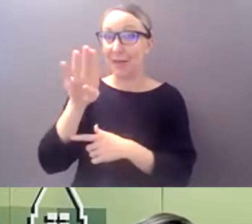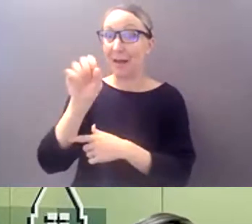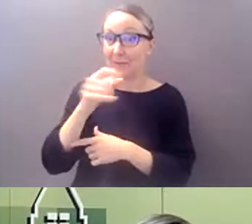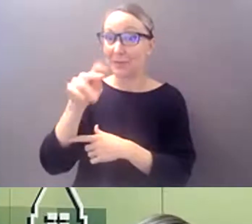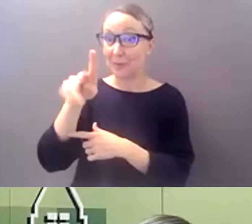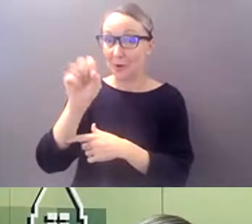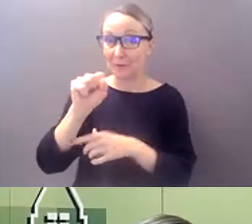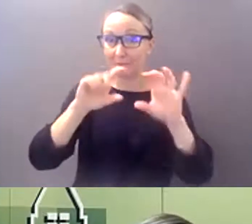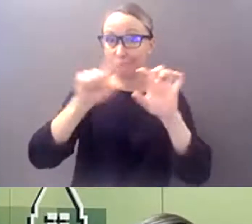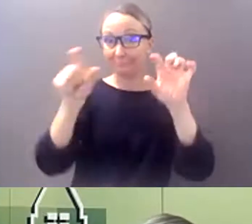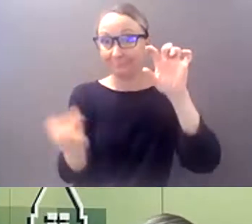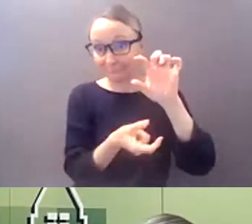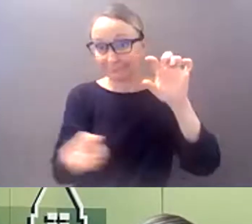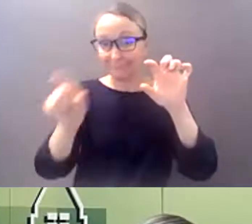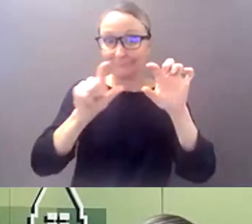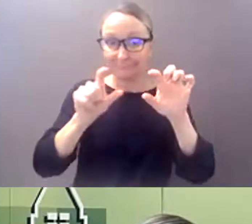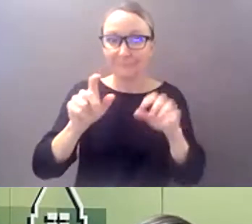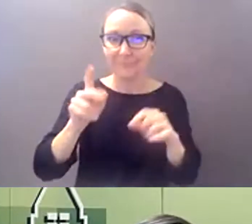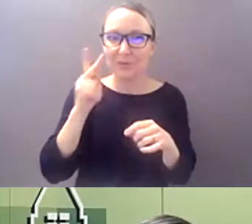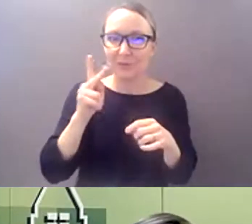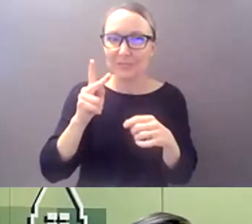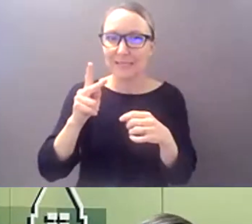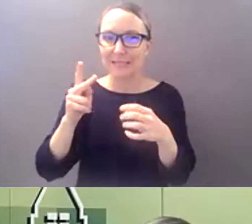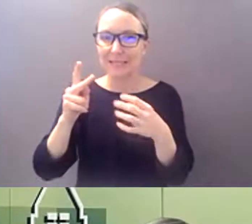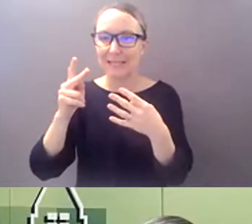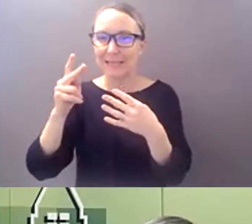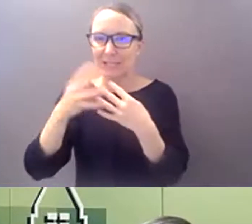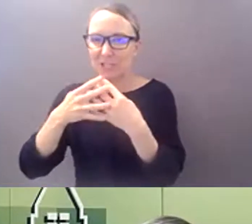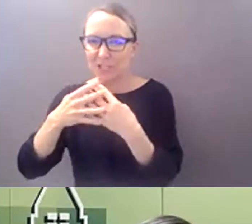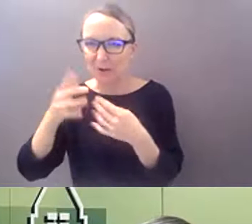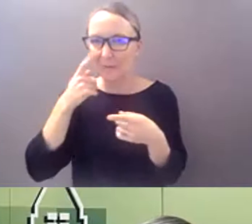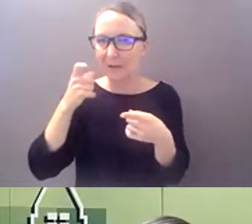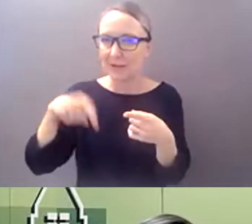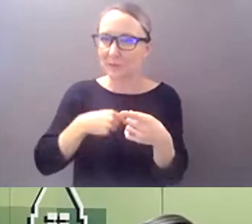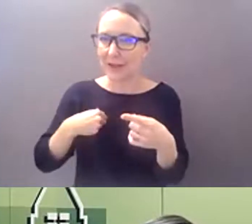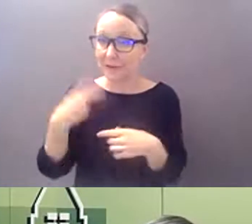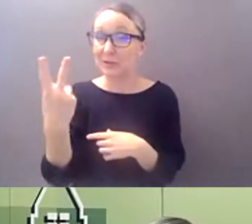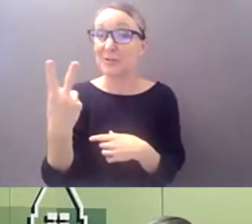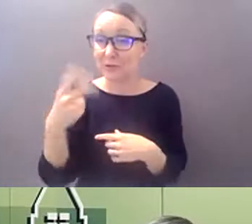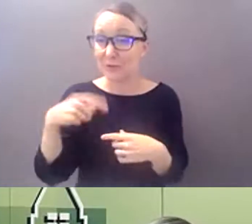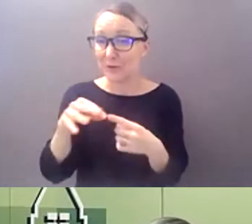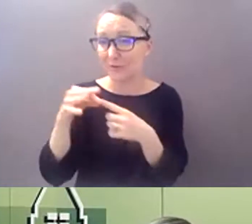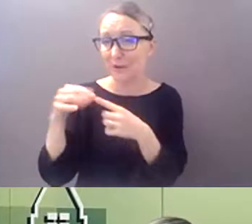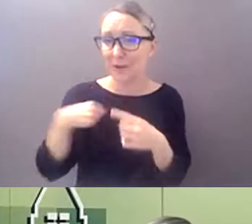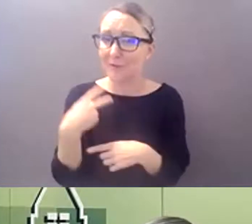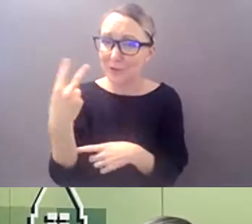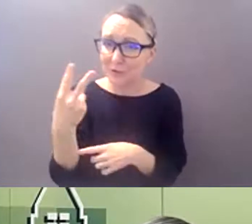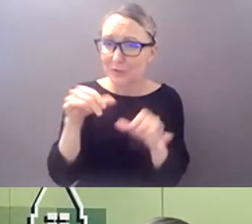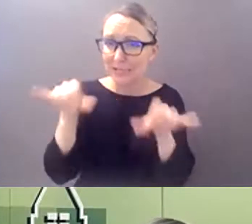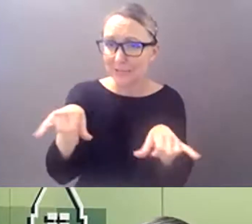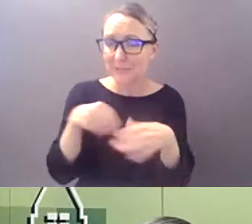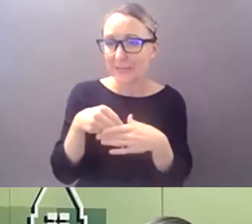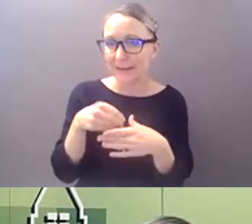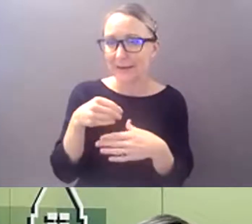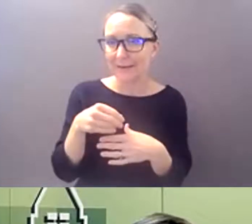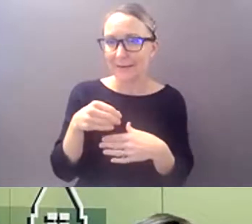there are 2 area agencies on aging in Los Angeles. We are unique in California, and there are 2 coexisting in the county. We